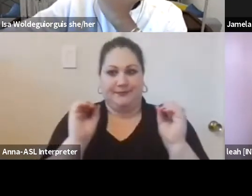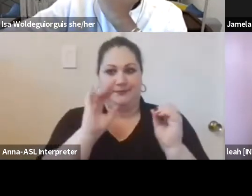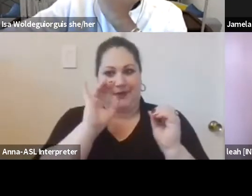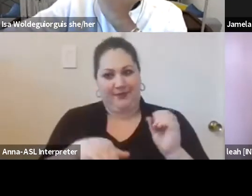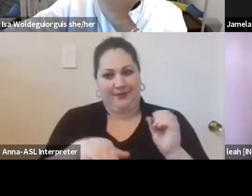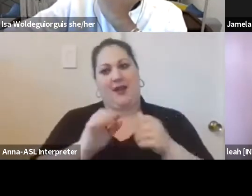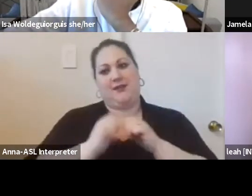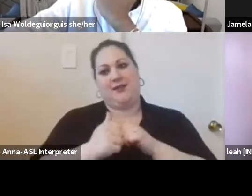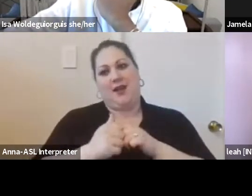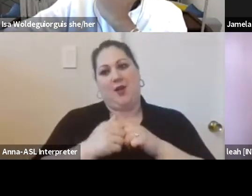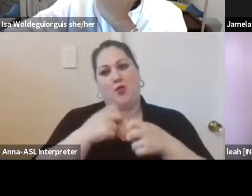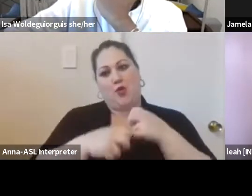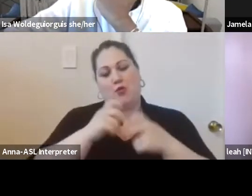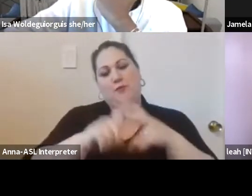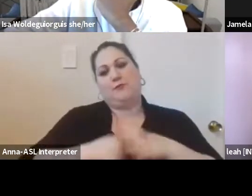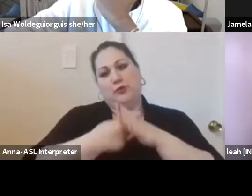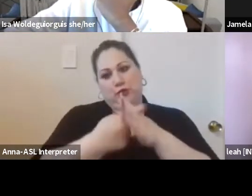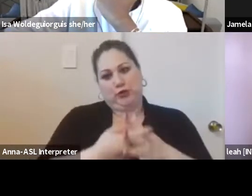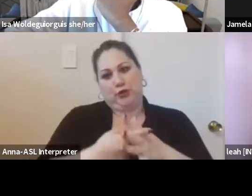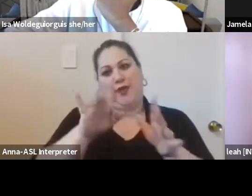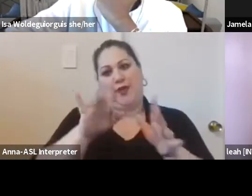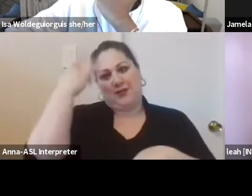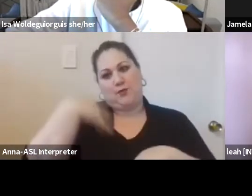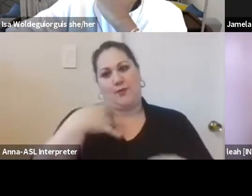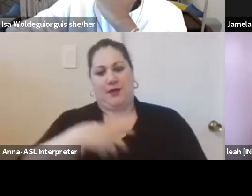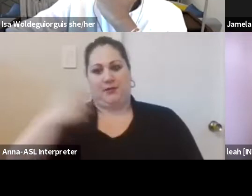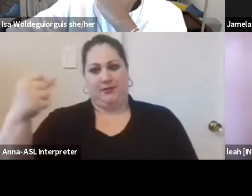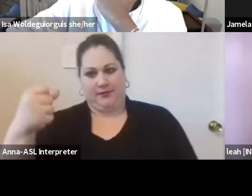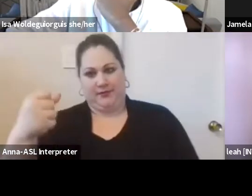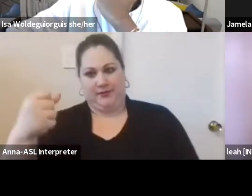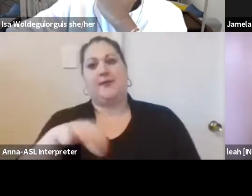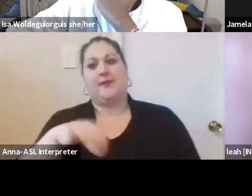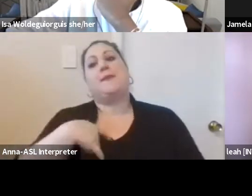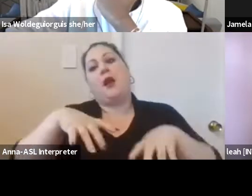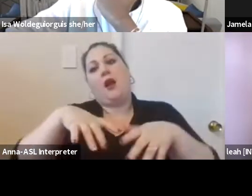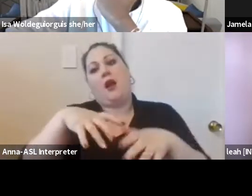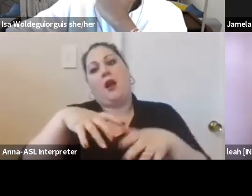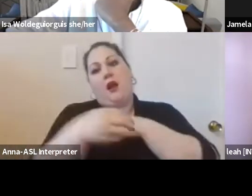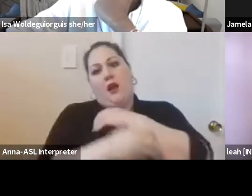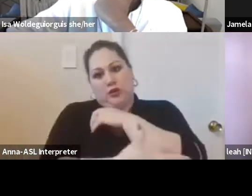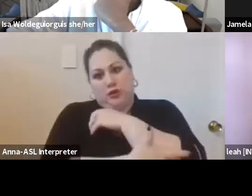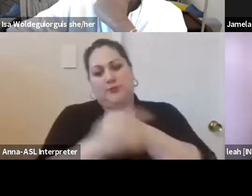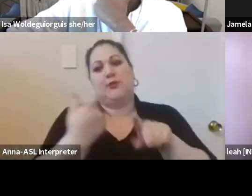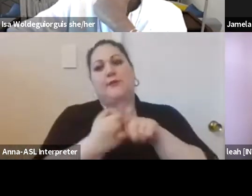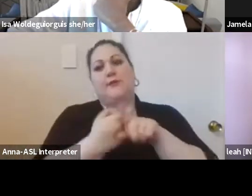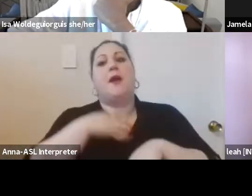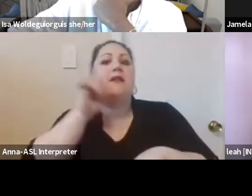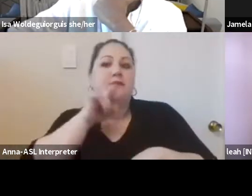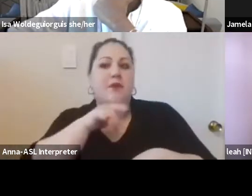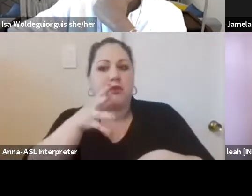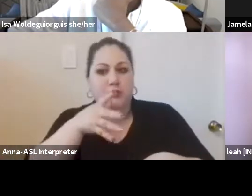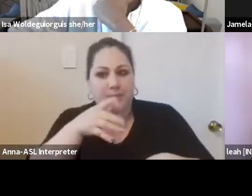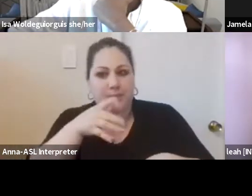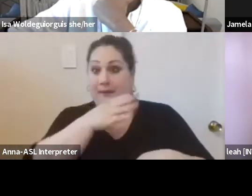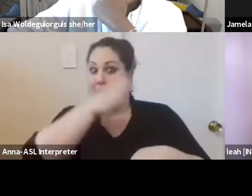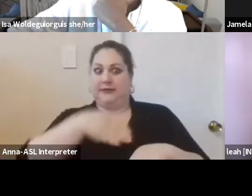got adopted by my foster mom, who I hold dear. Never knew I got adopted until I got older.